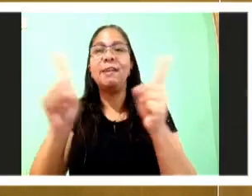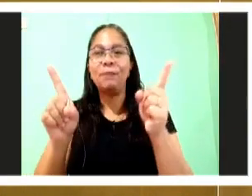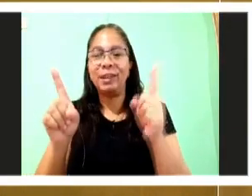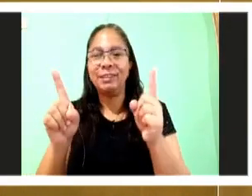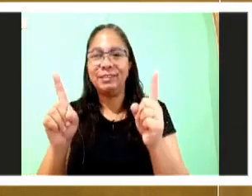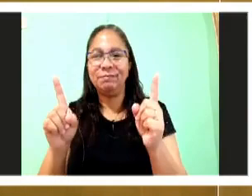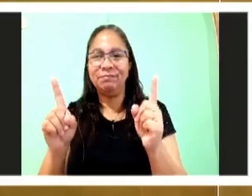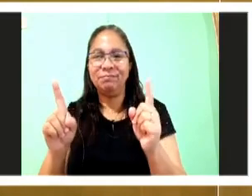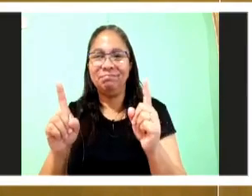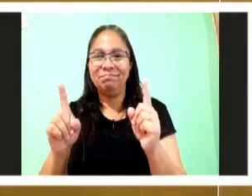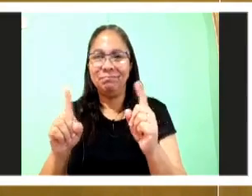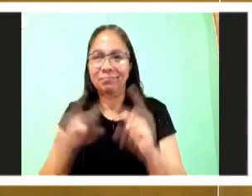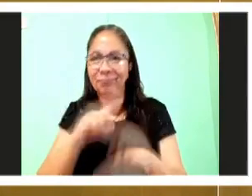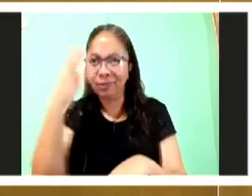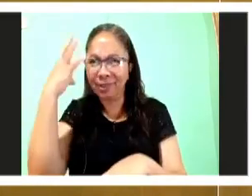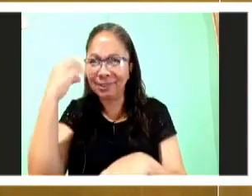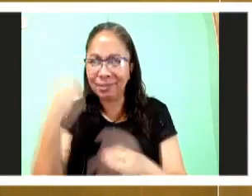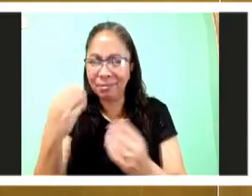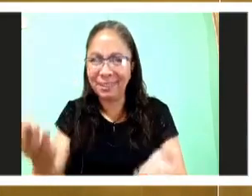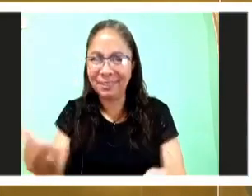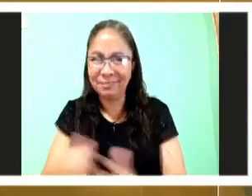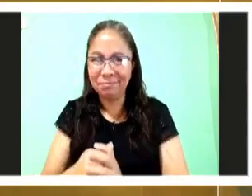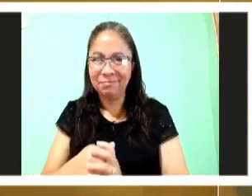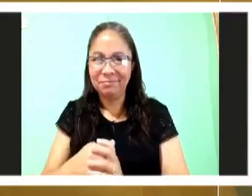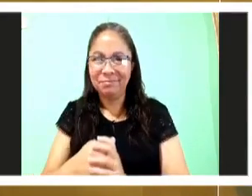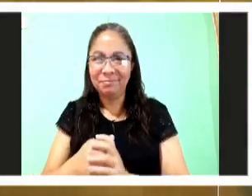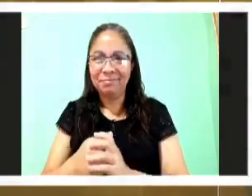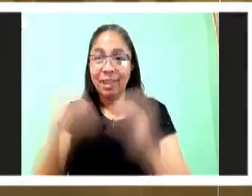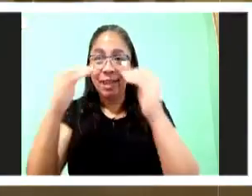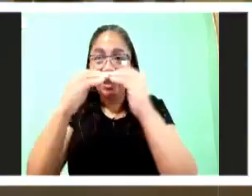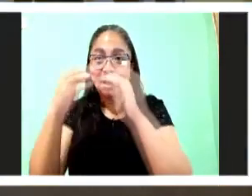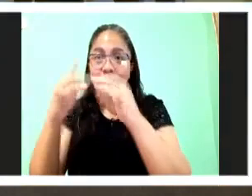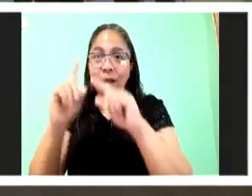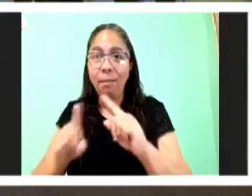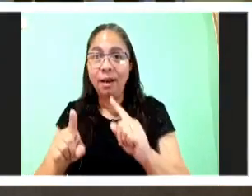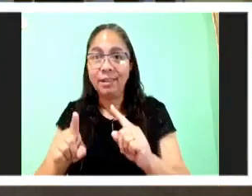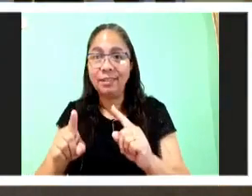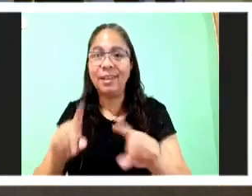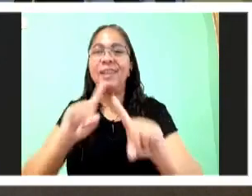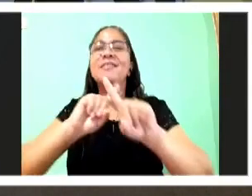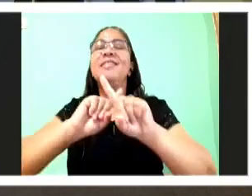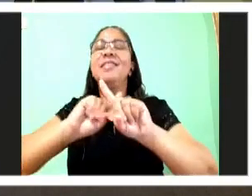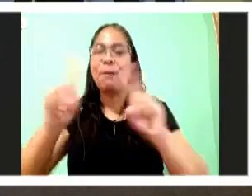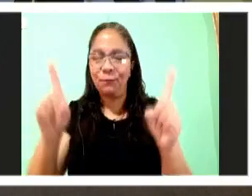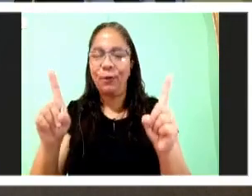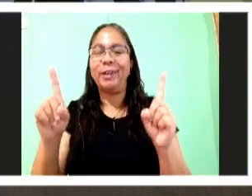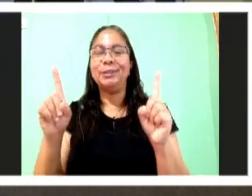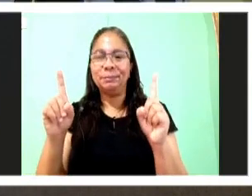Like all you're going to sleep. Equal but? Equal but different.